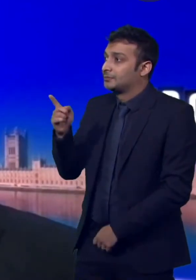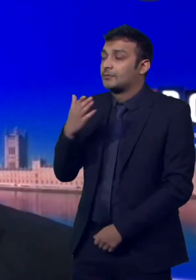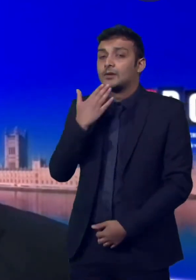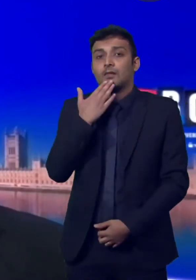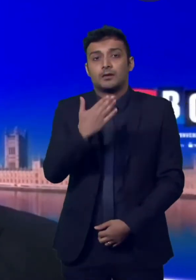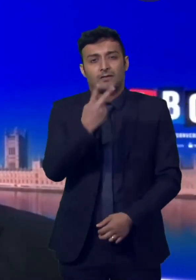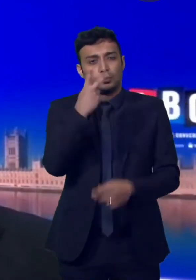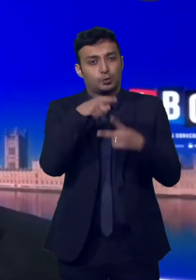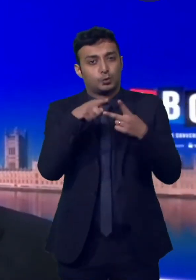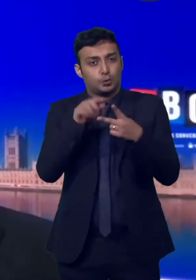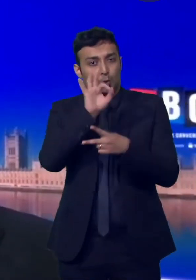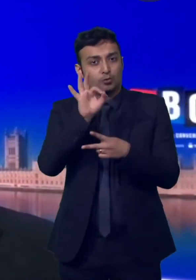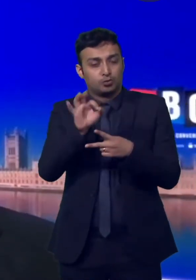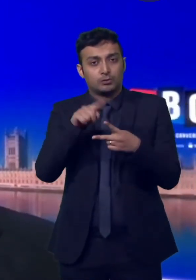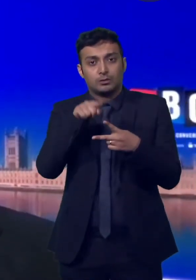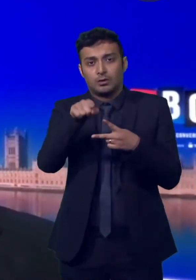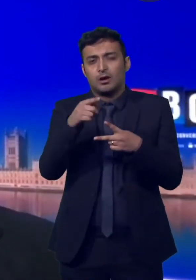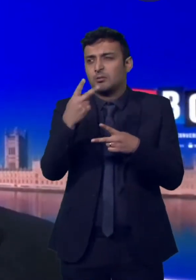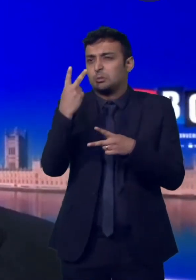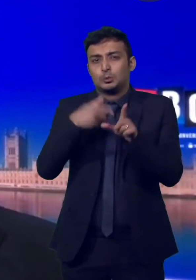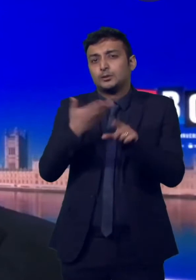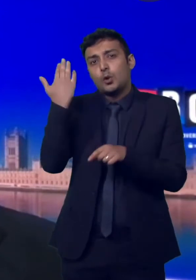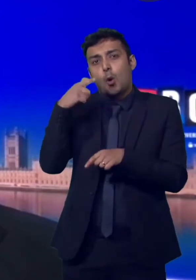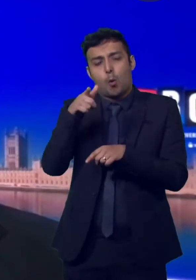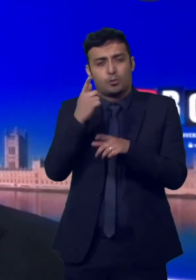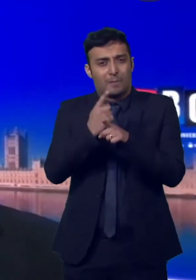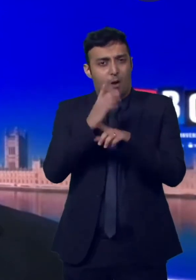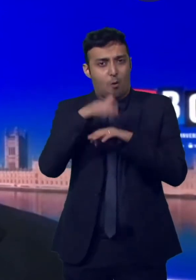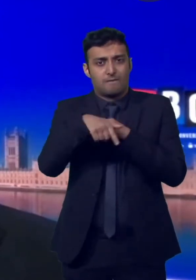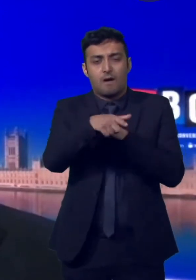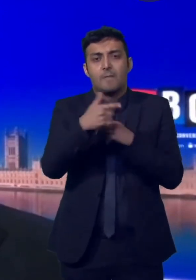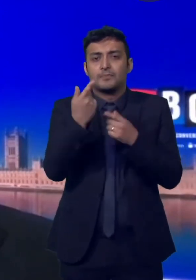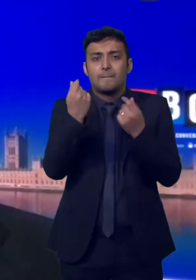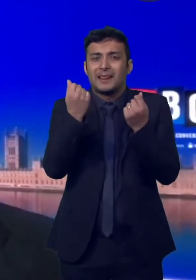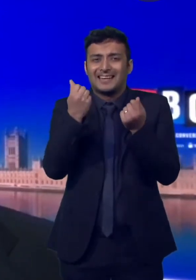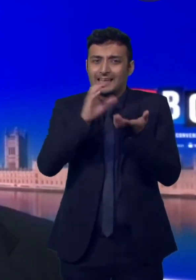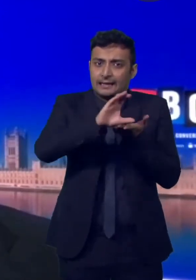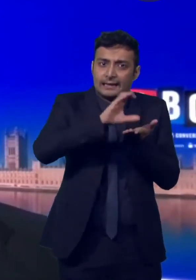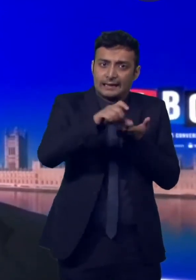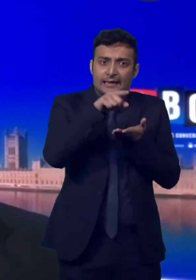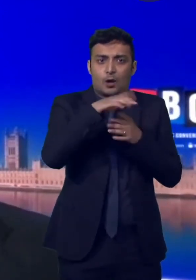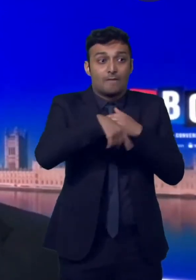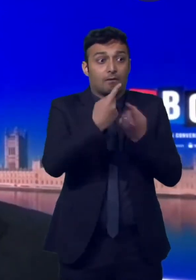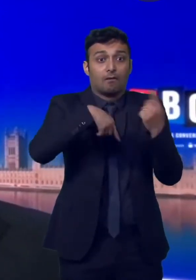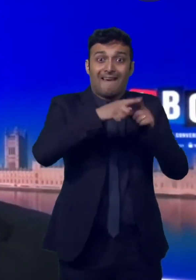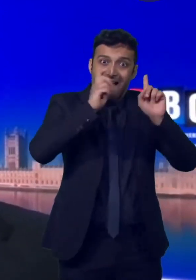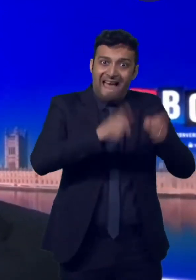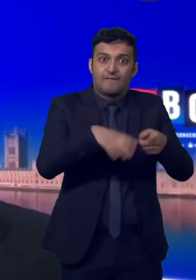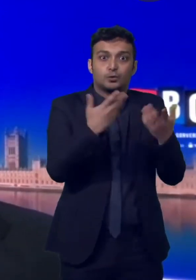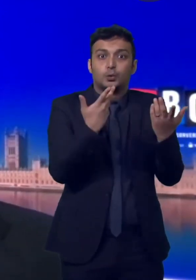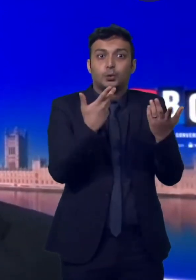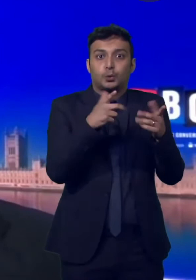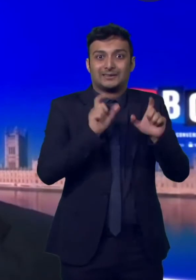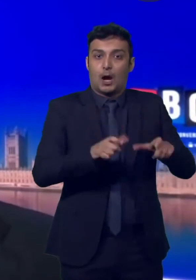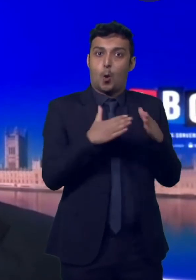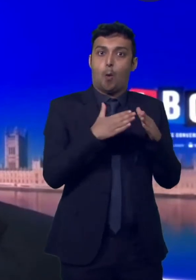financial support for people who are having to self-isolate, you said we'd hear more from the Chancellor last week. We didn't hear any more on that. It's something that your